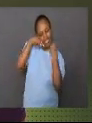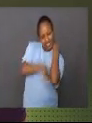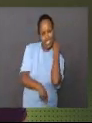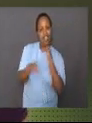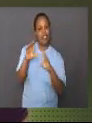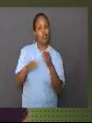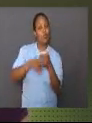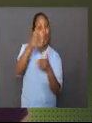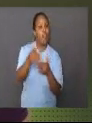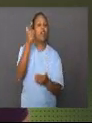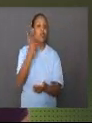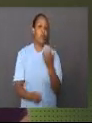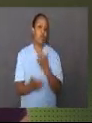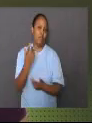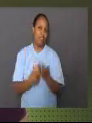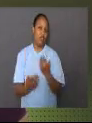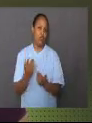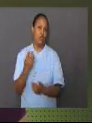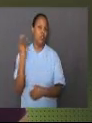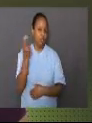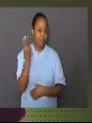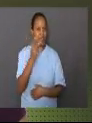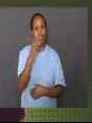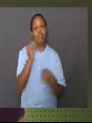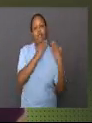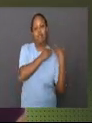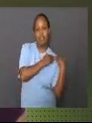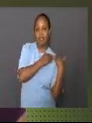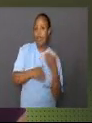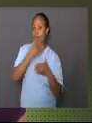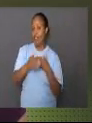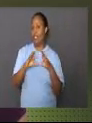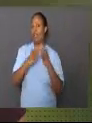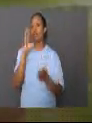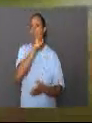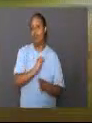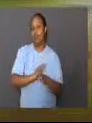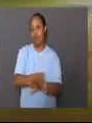detailed discussion of benefits and burdens after the lesson.